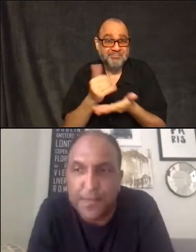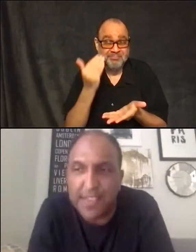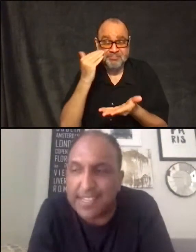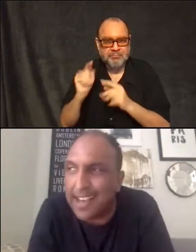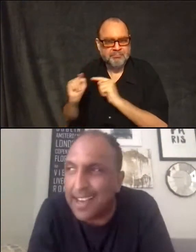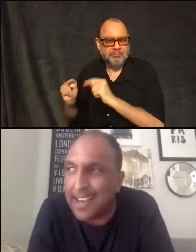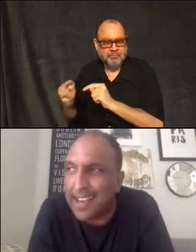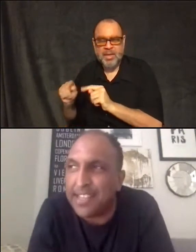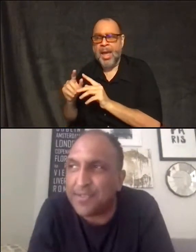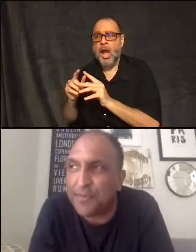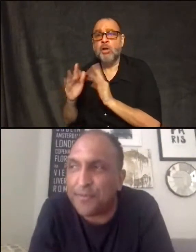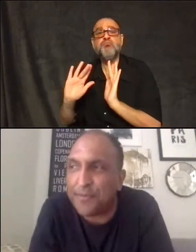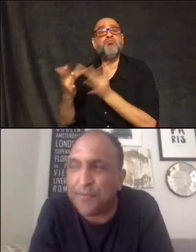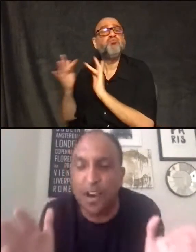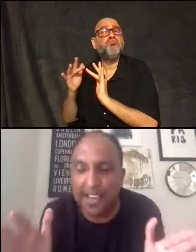this